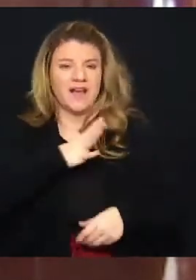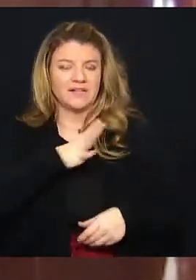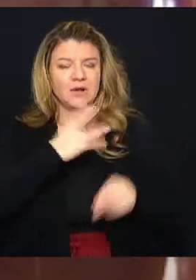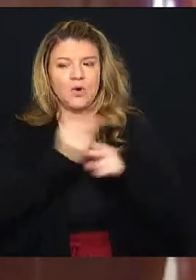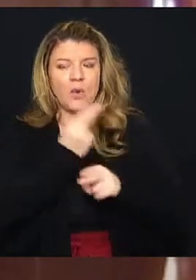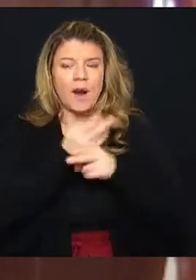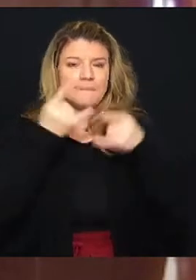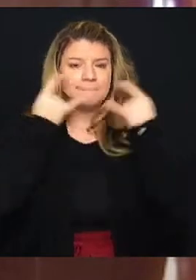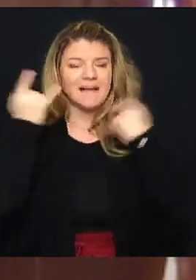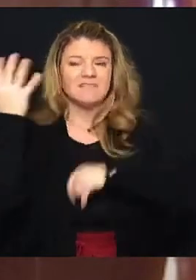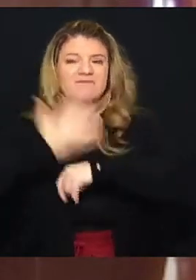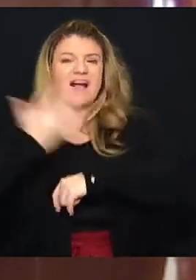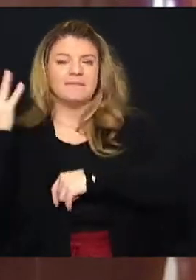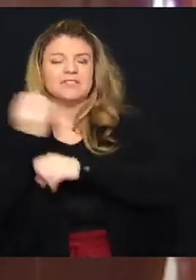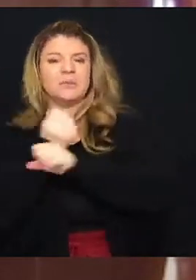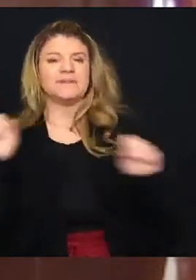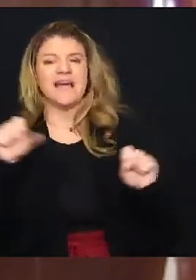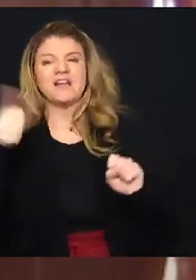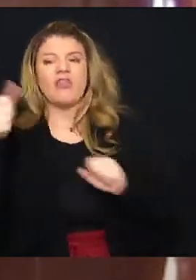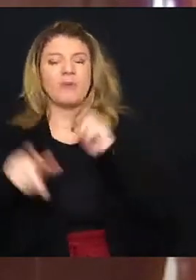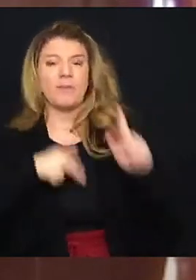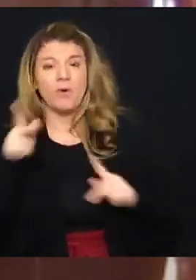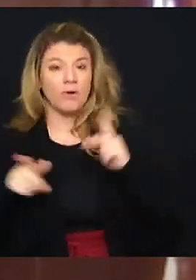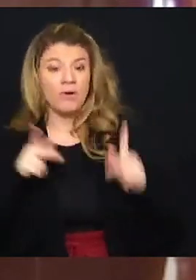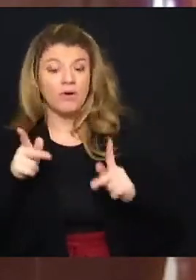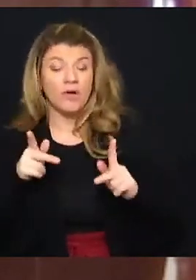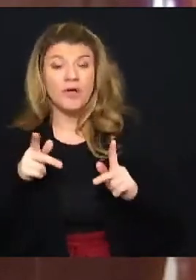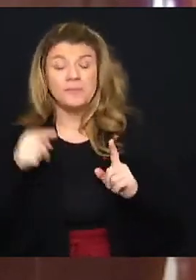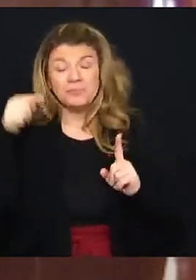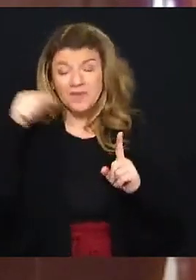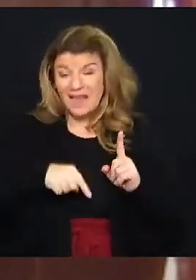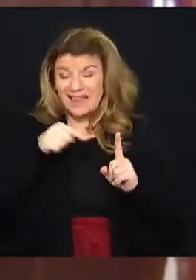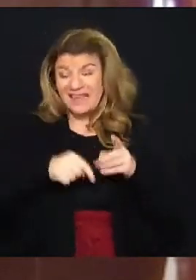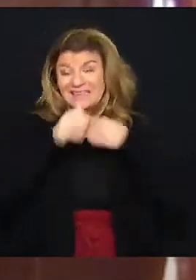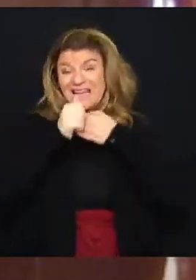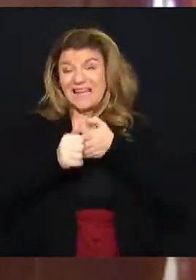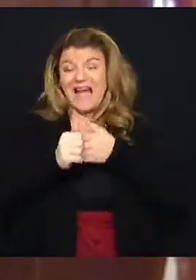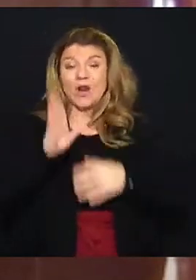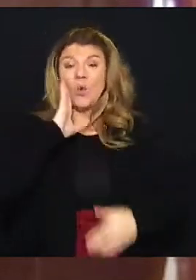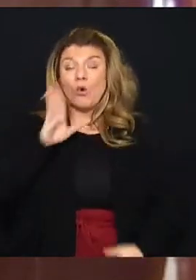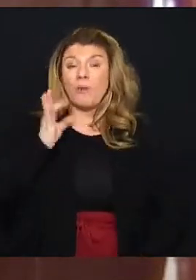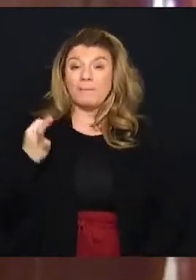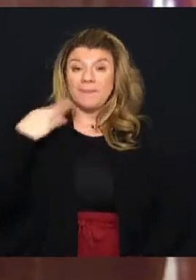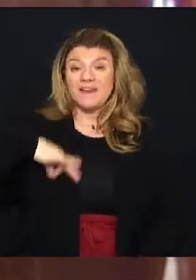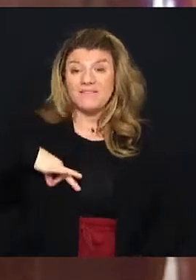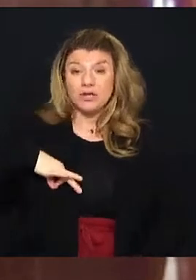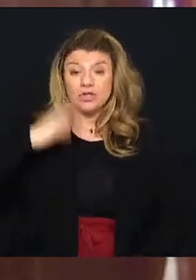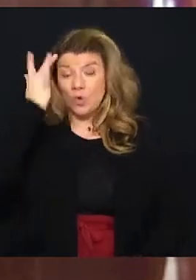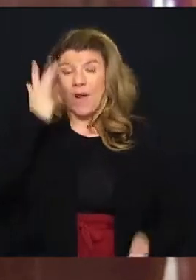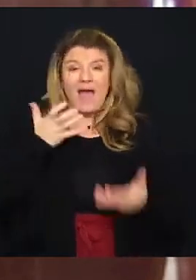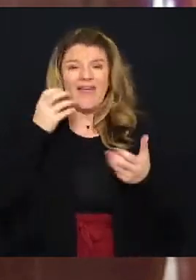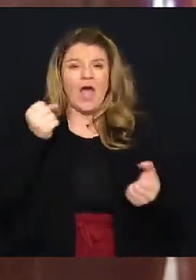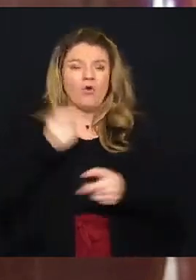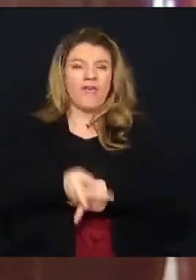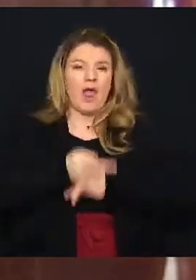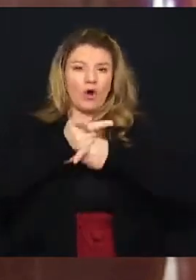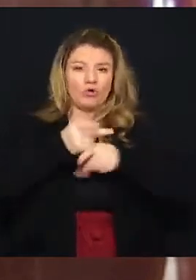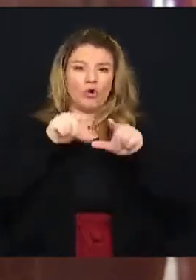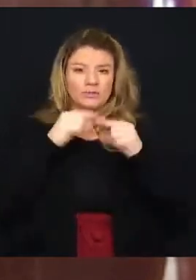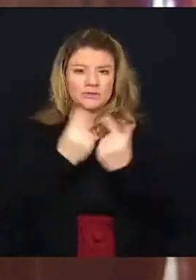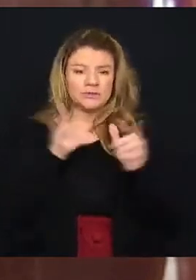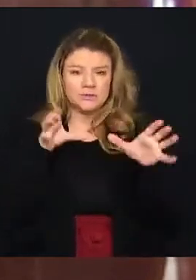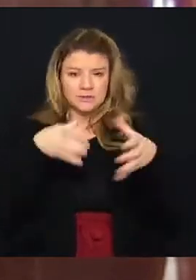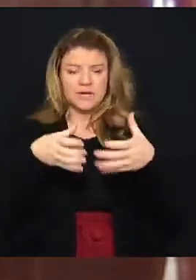for 5 more days just to protect other people. This guidance will be beneficial for our healthcare enterprise and